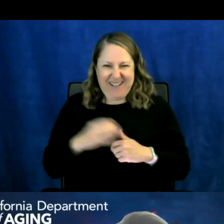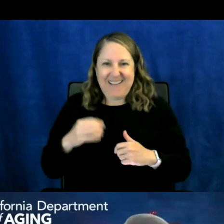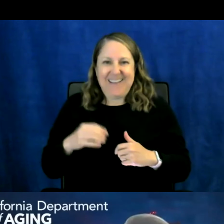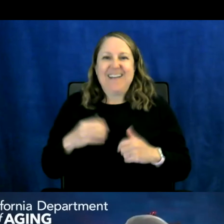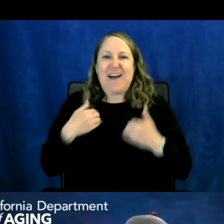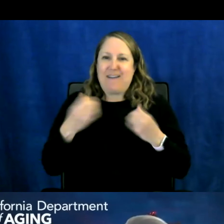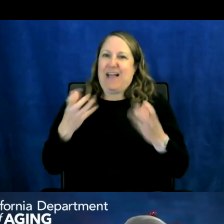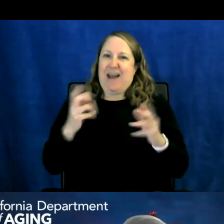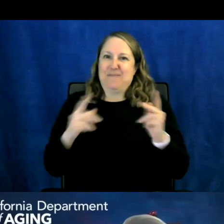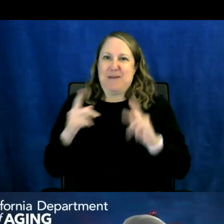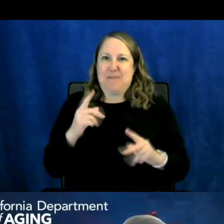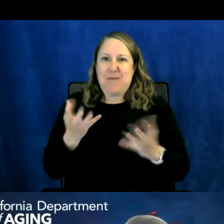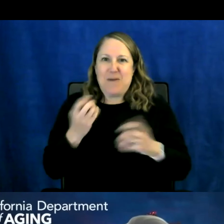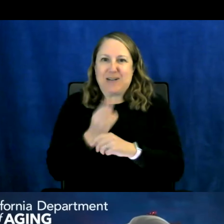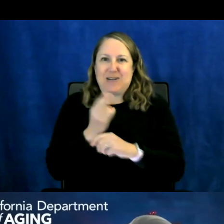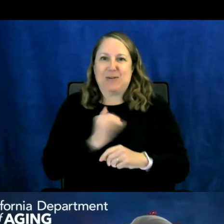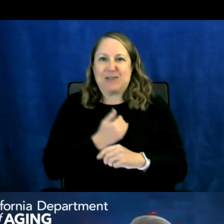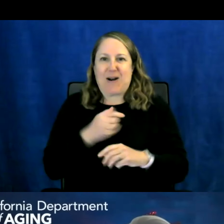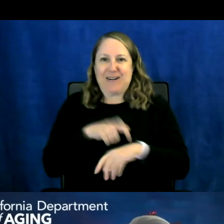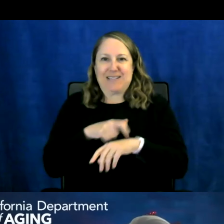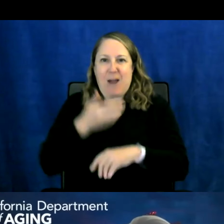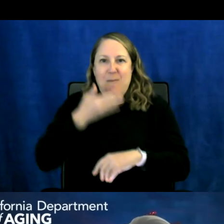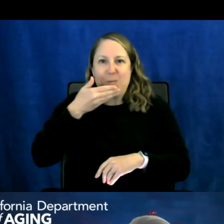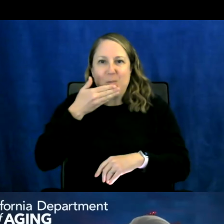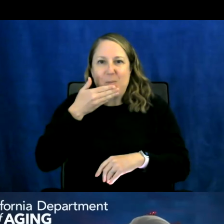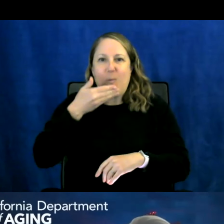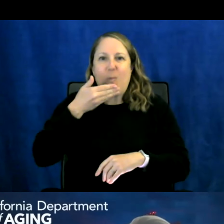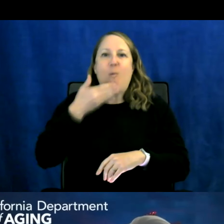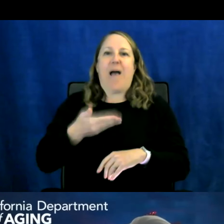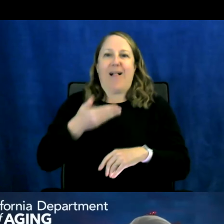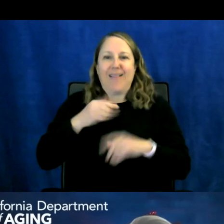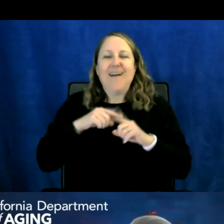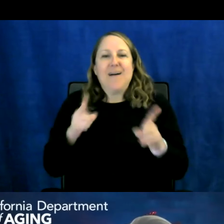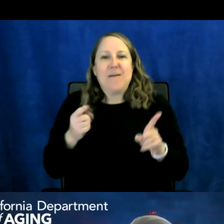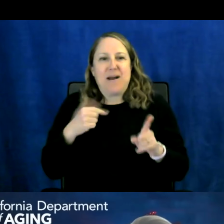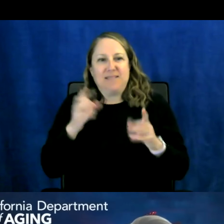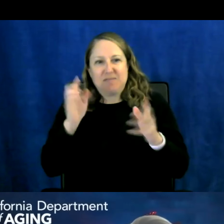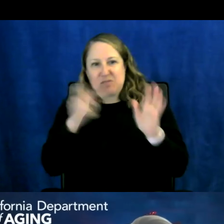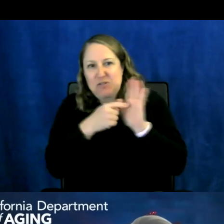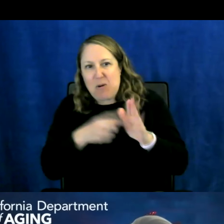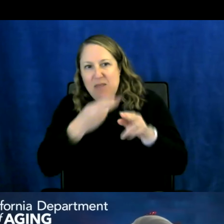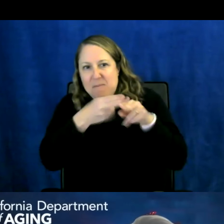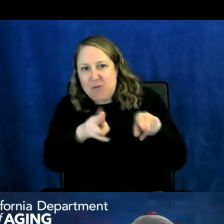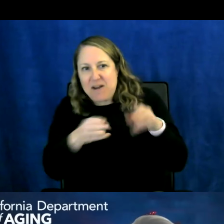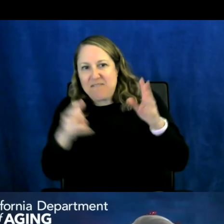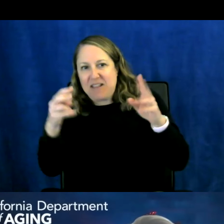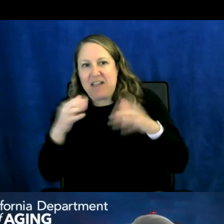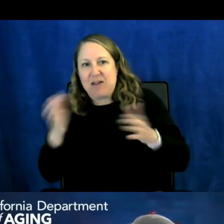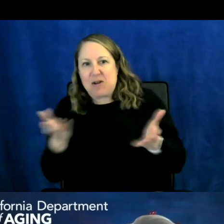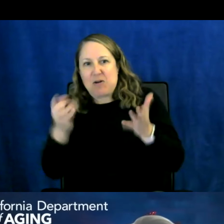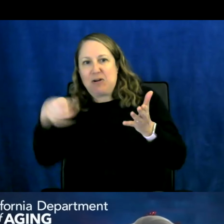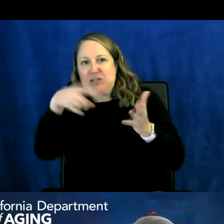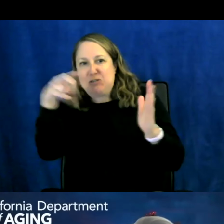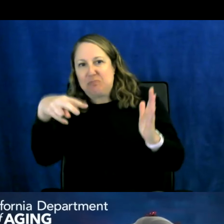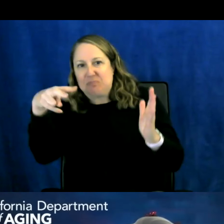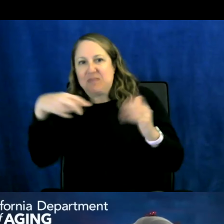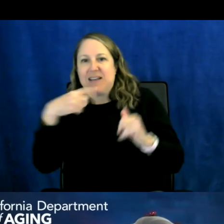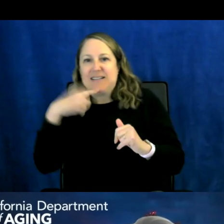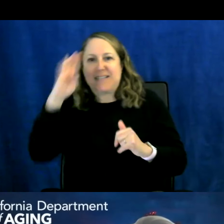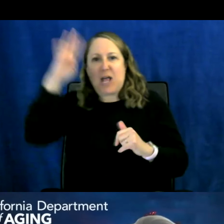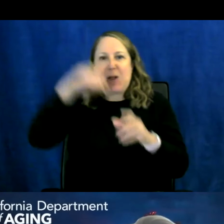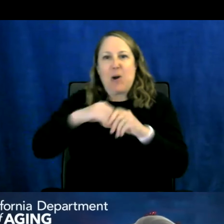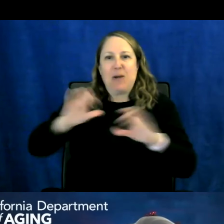want to use our time wisely Great. today, but we'll scroll through them really quick and just encourage members to say hello in the chat